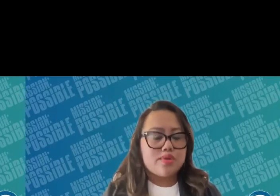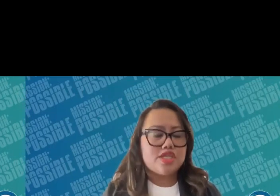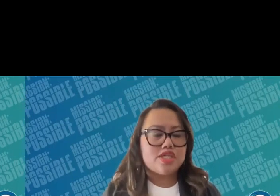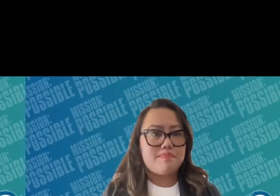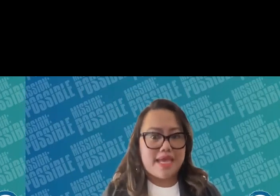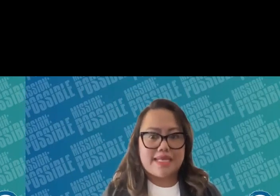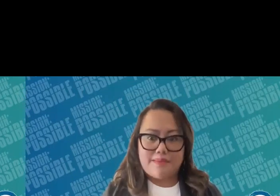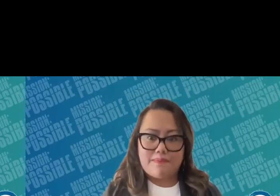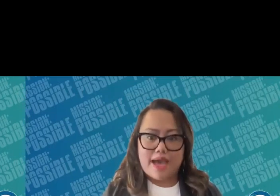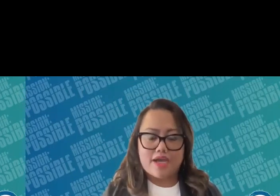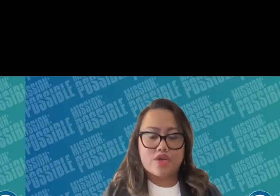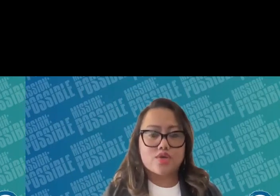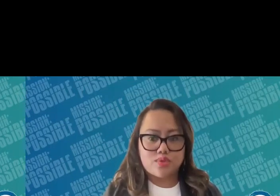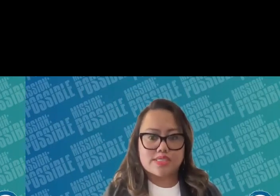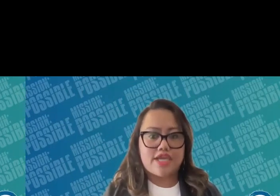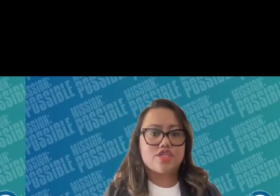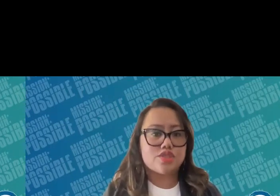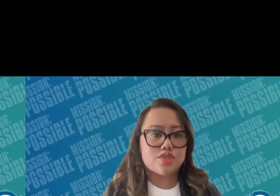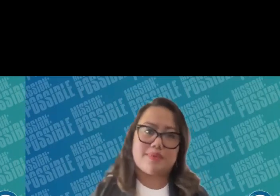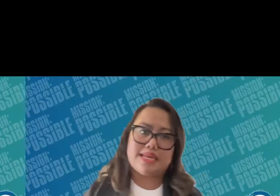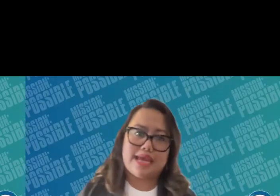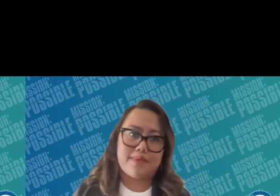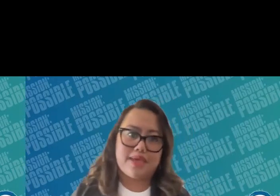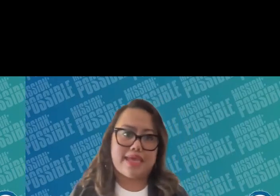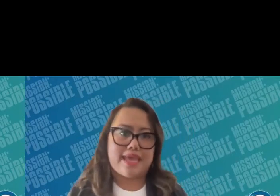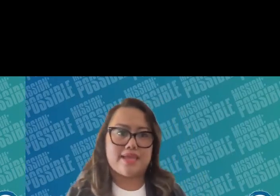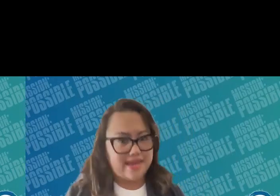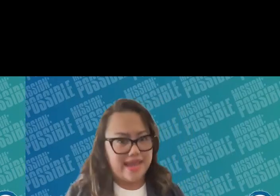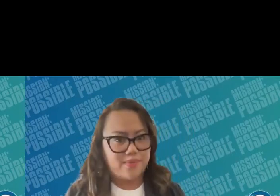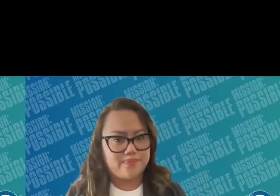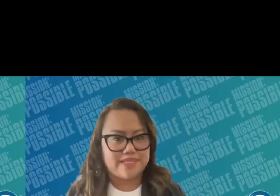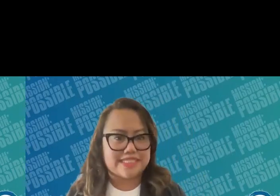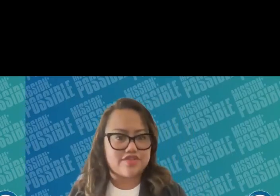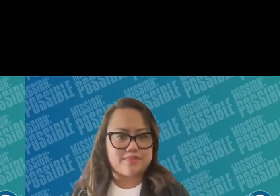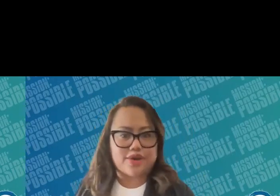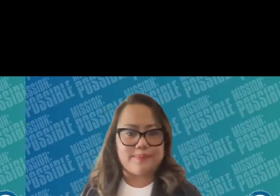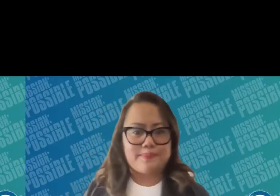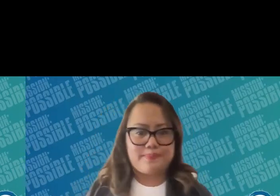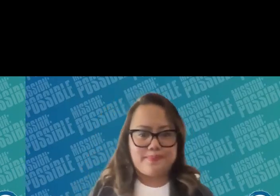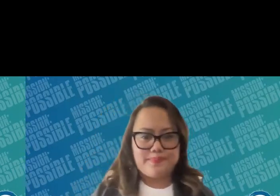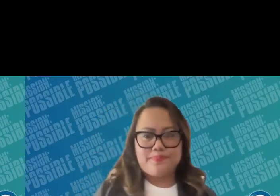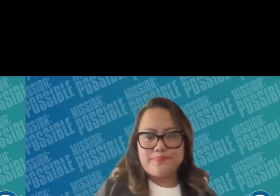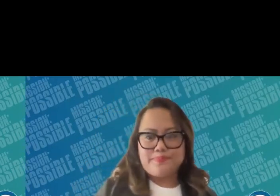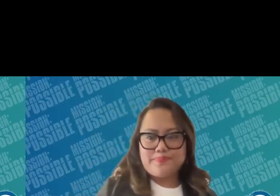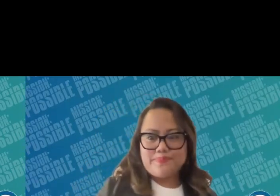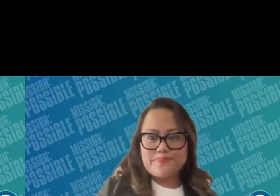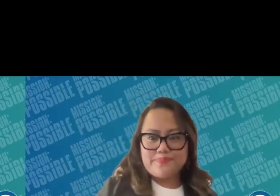about how co-teaching made an impact at her school site during the pandemic and now. Let's hear it from her.